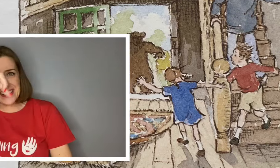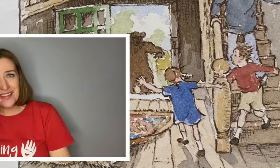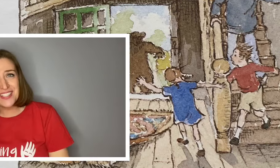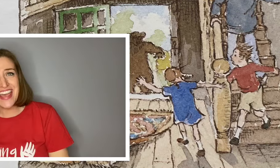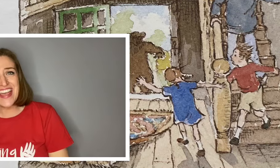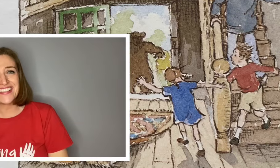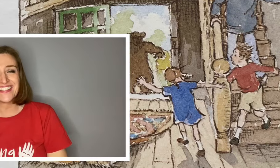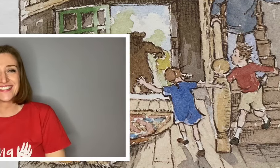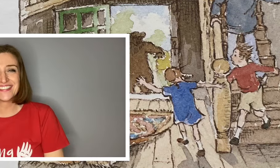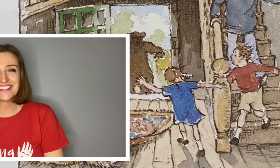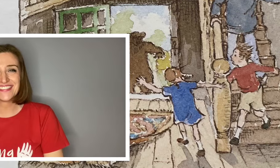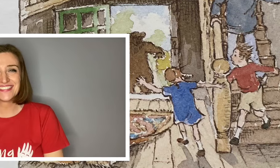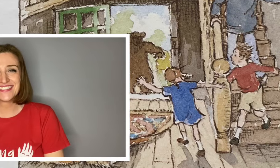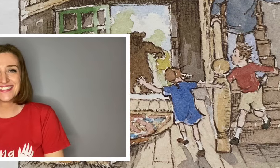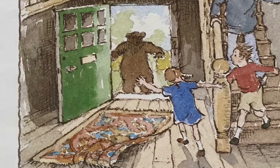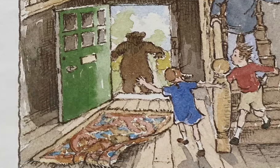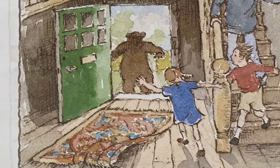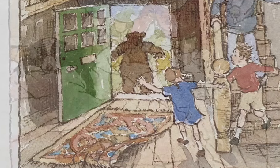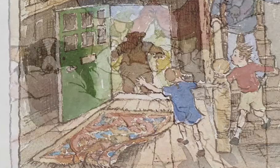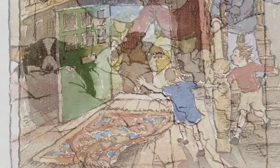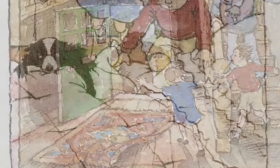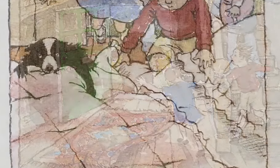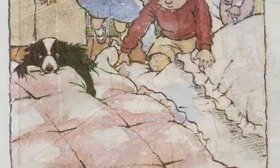Back downstairs.